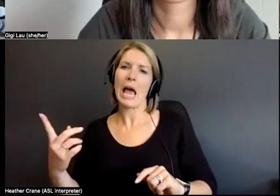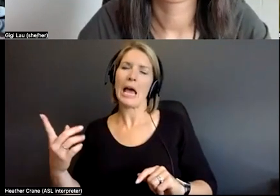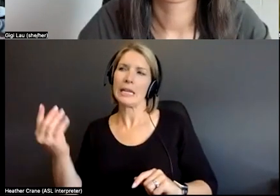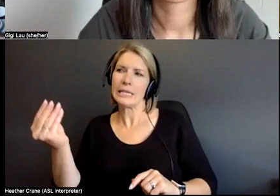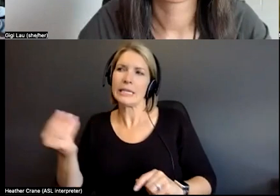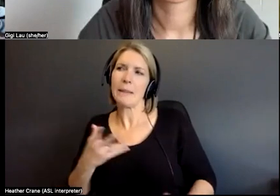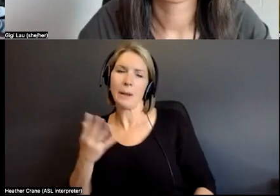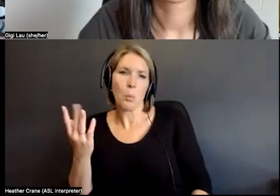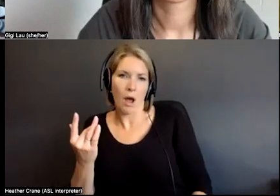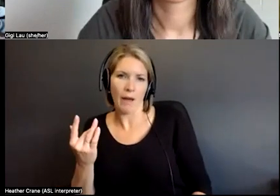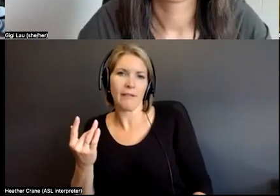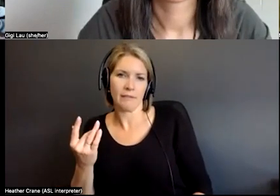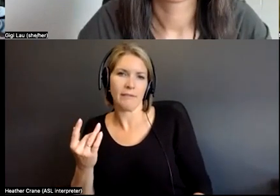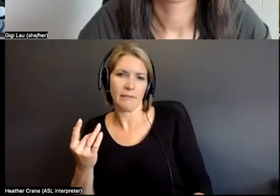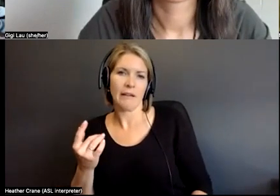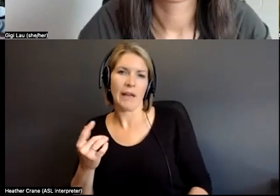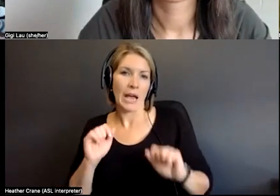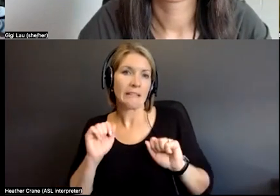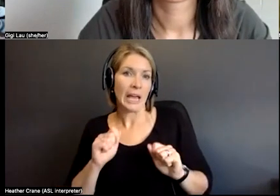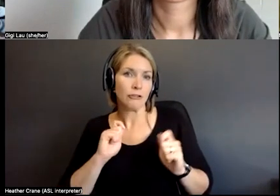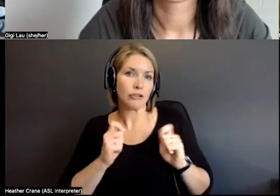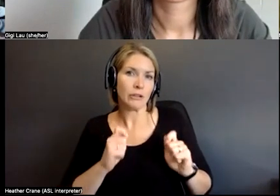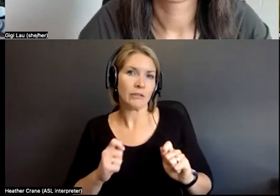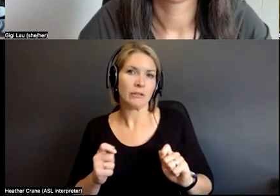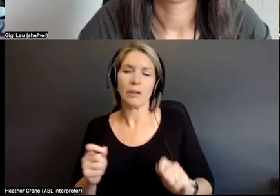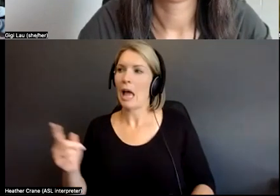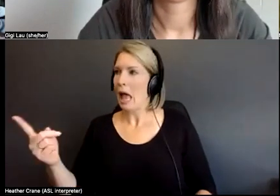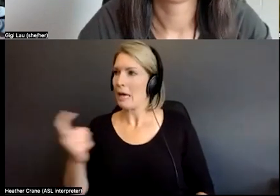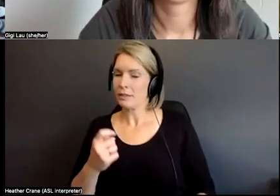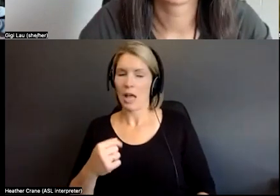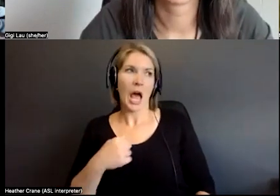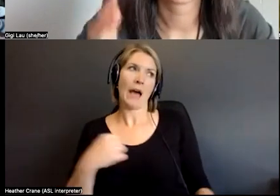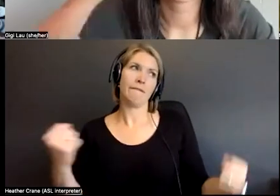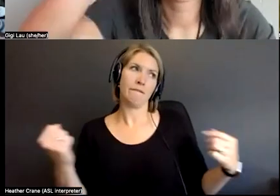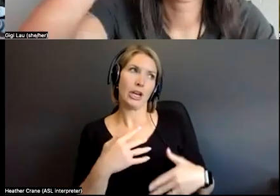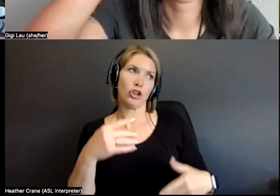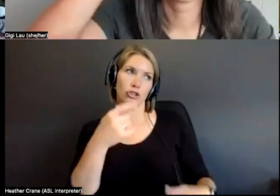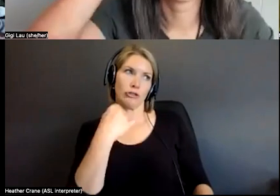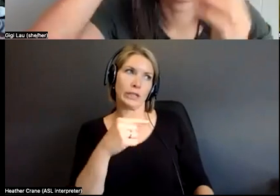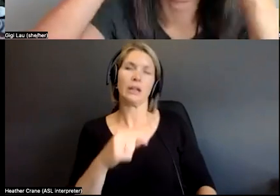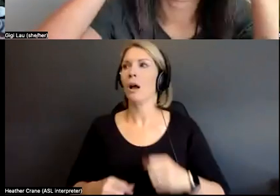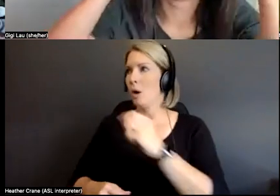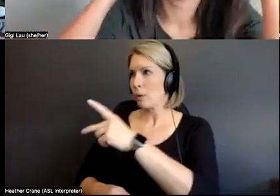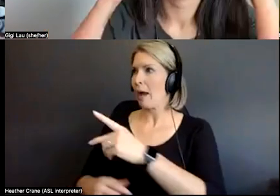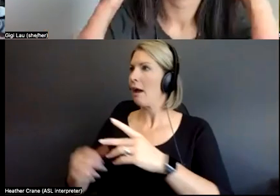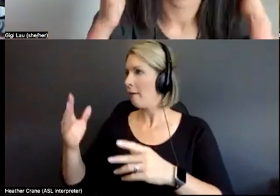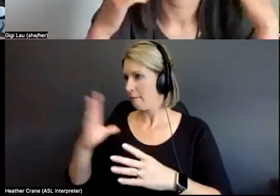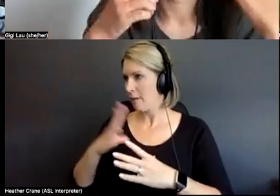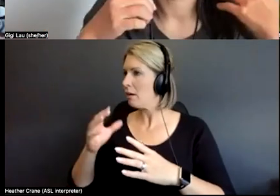it. Right. You know, I have a fear of green. Okay. Let's not do green then. And there's a whole